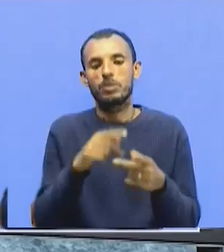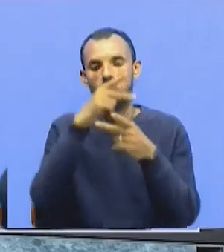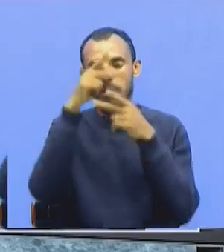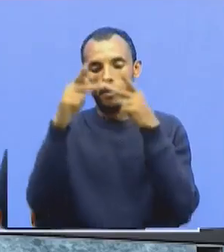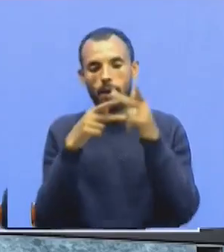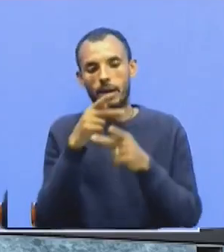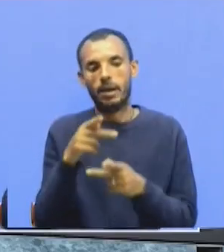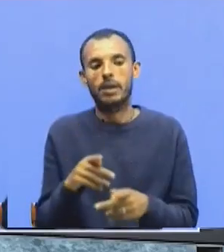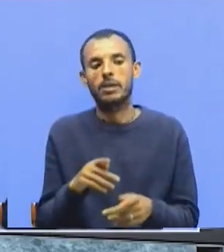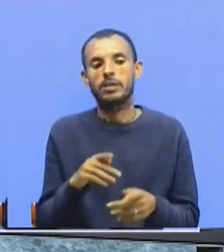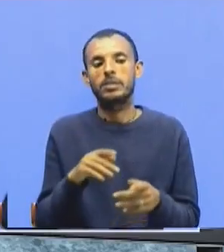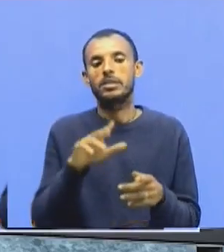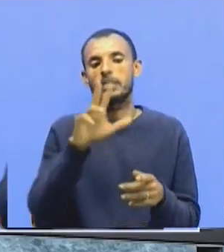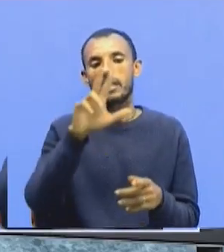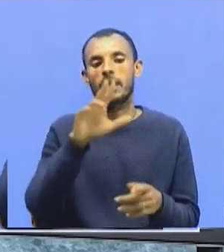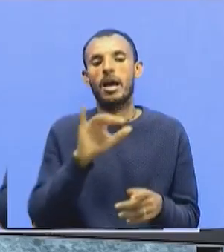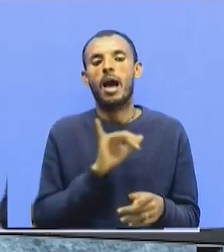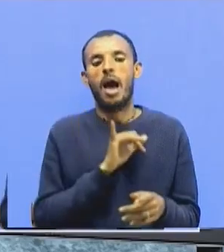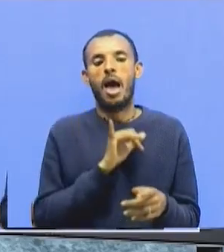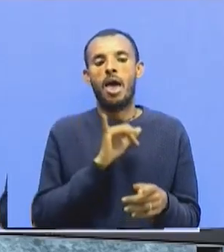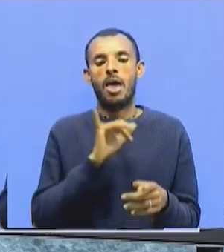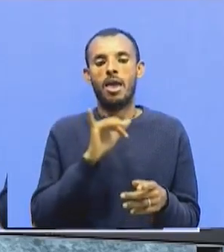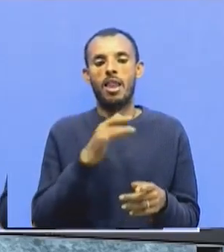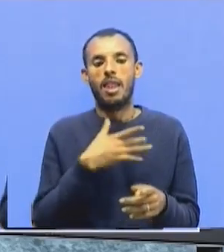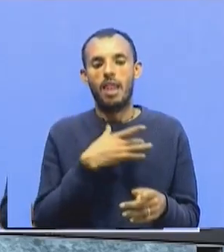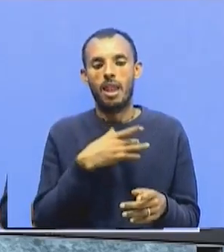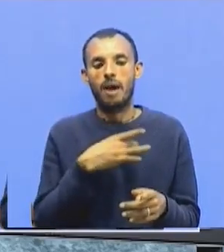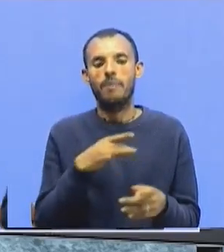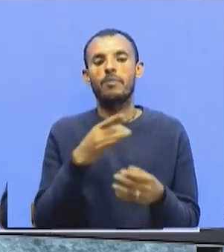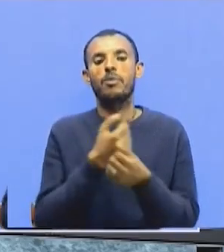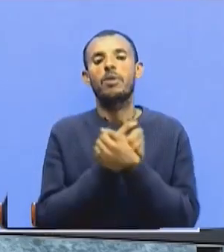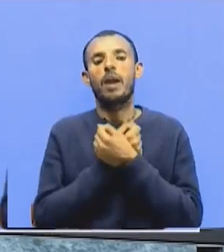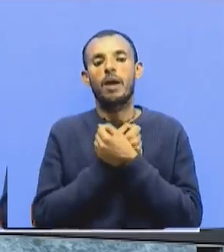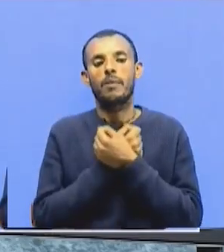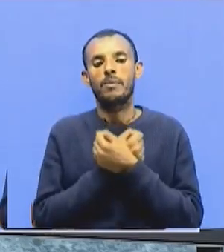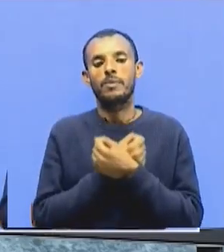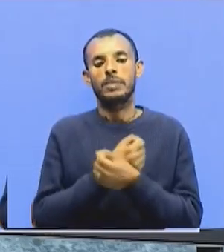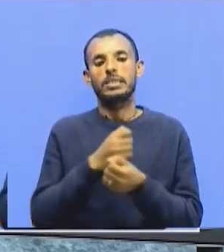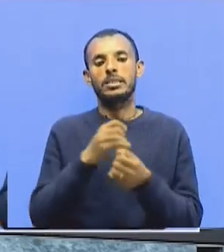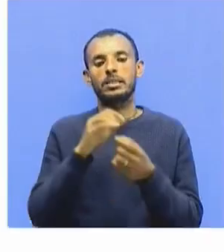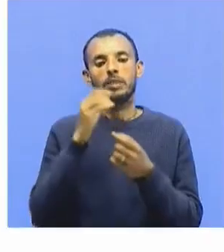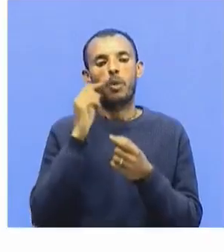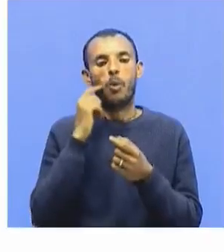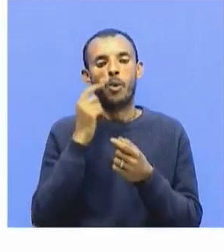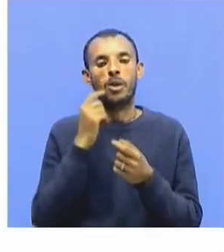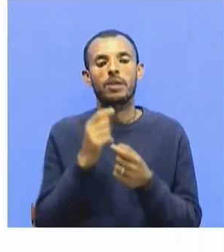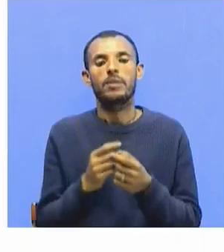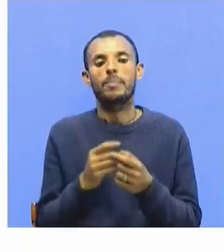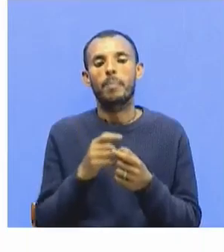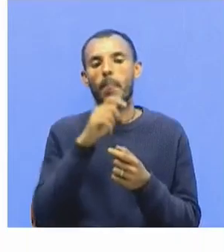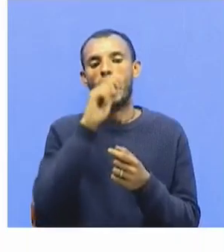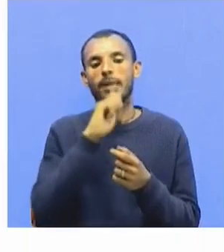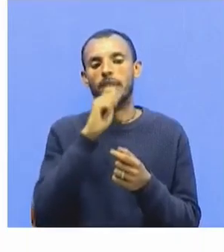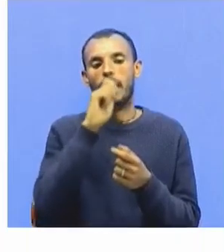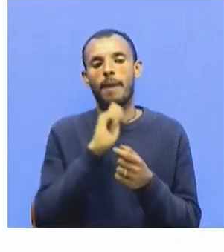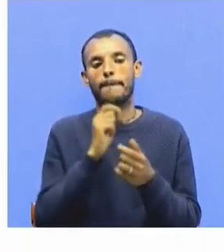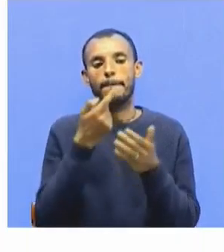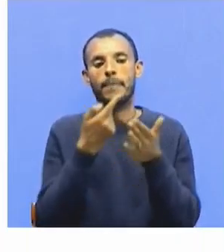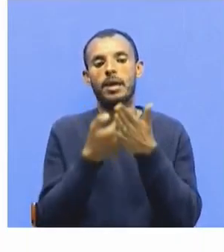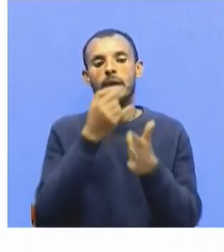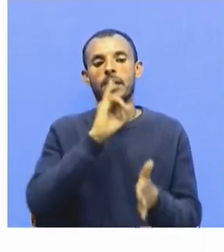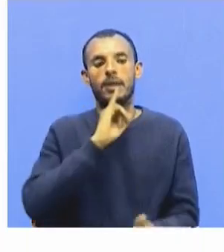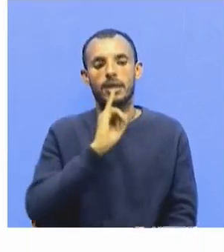3. I love chocolate ice cream. I love chocolate ice cream. So even here is